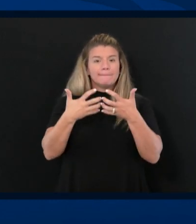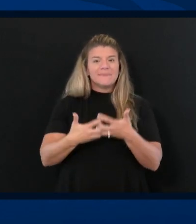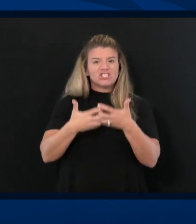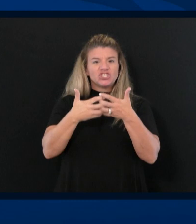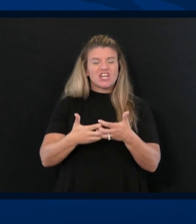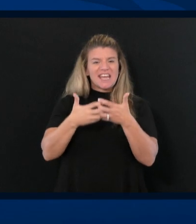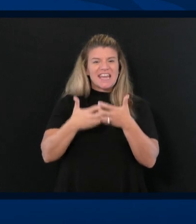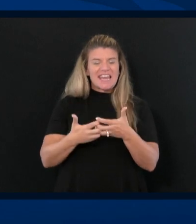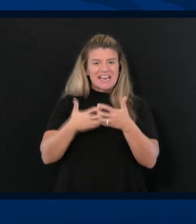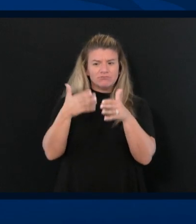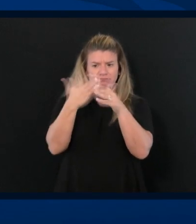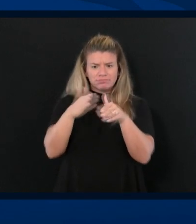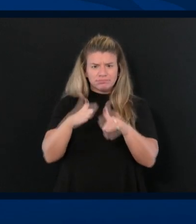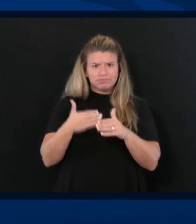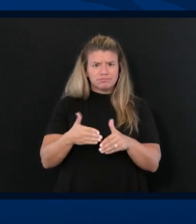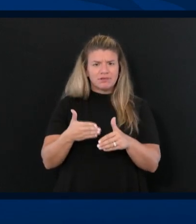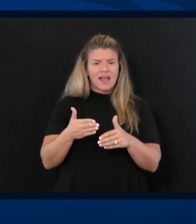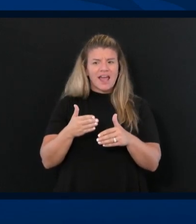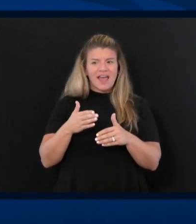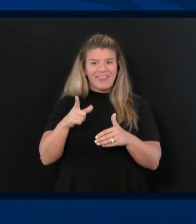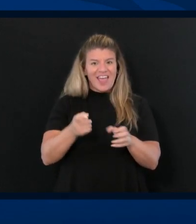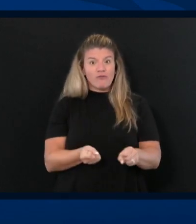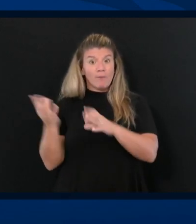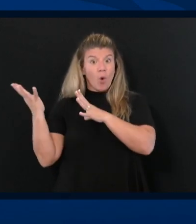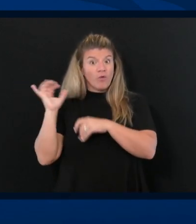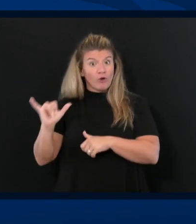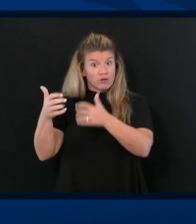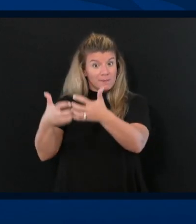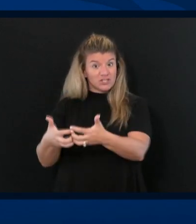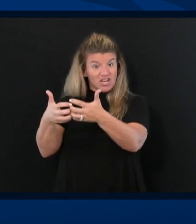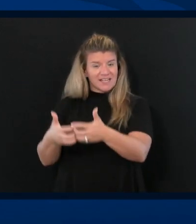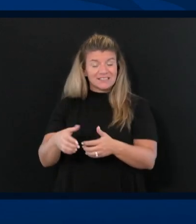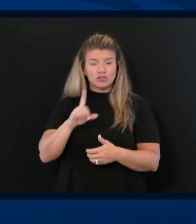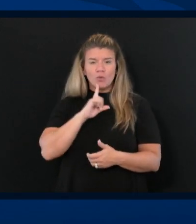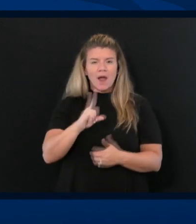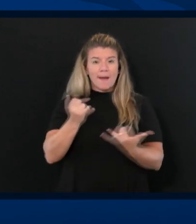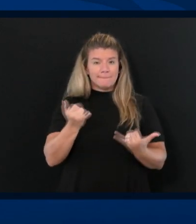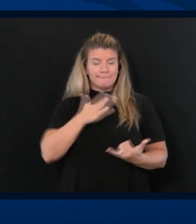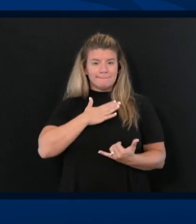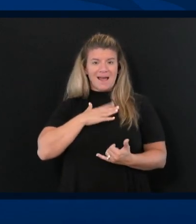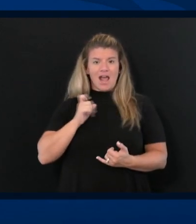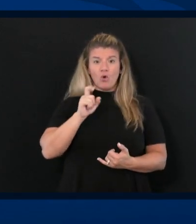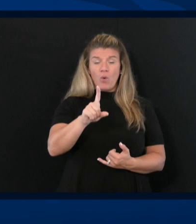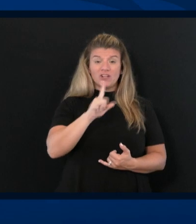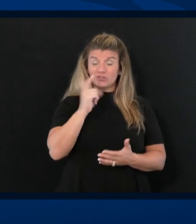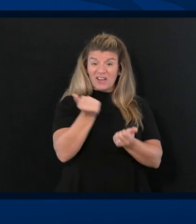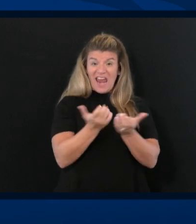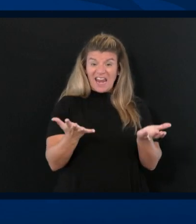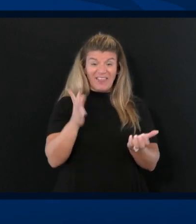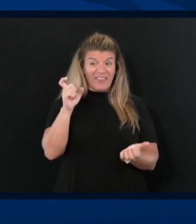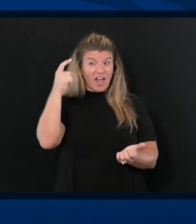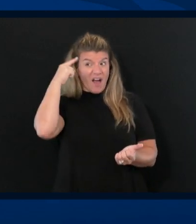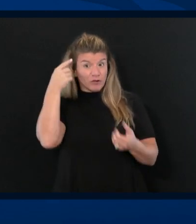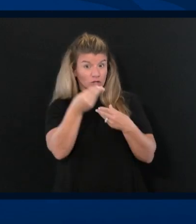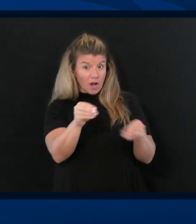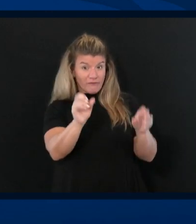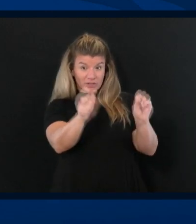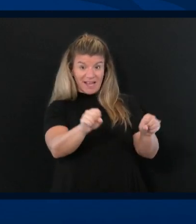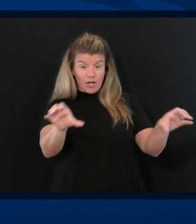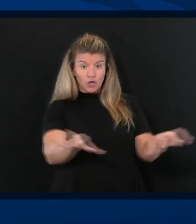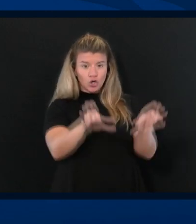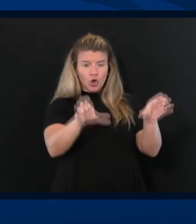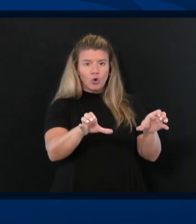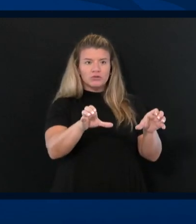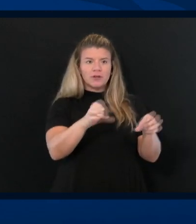from a distribution center. My question for you is there anything you can do in your office as governor to ensure that this election